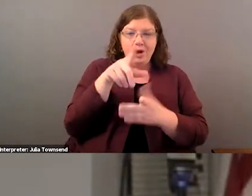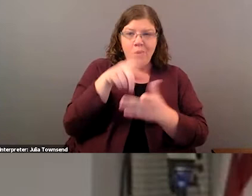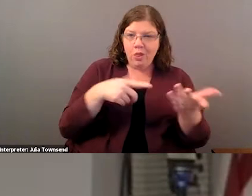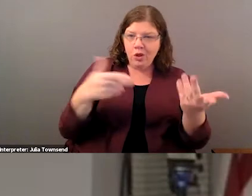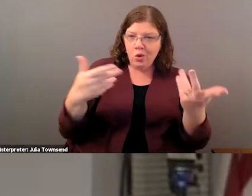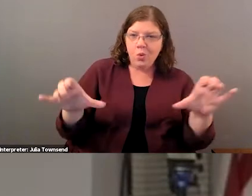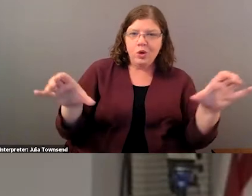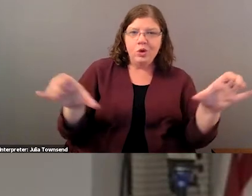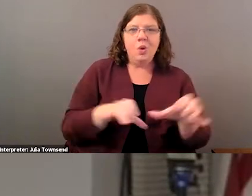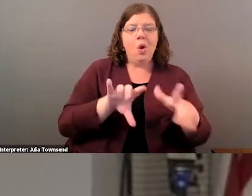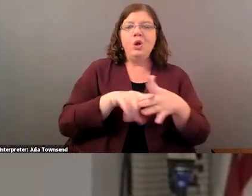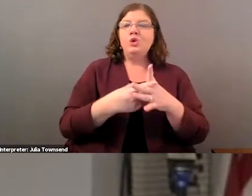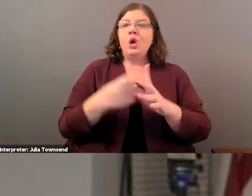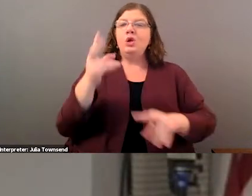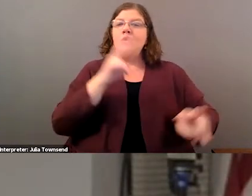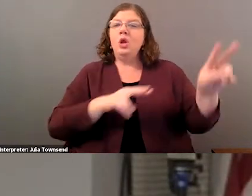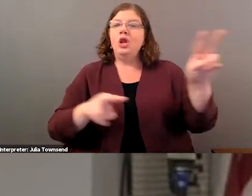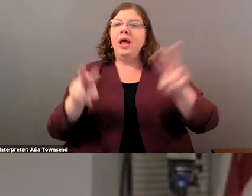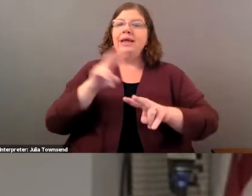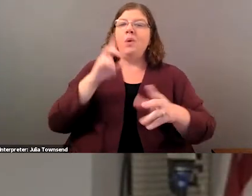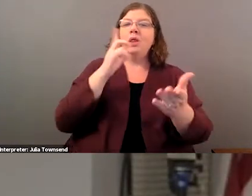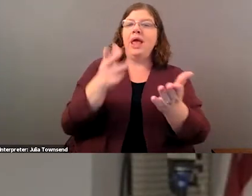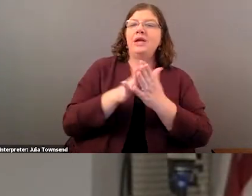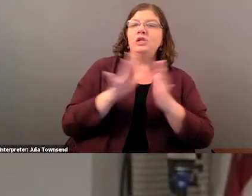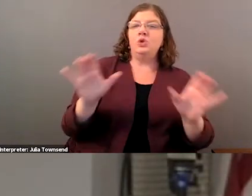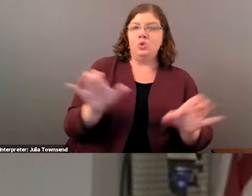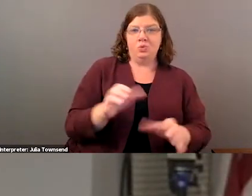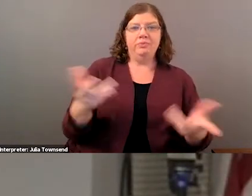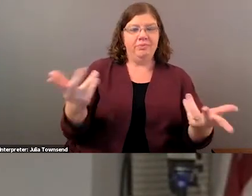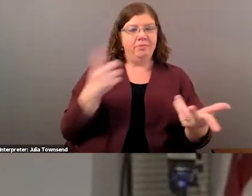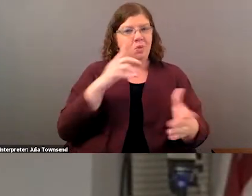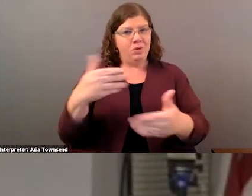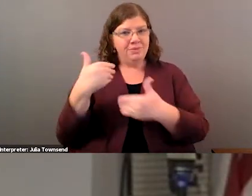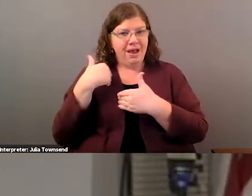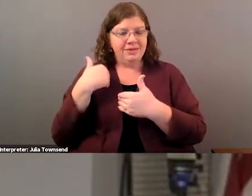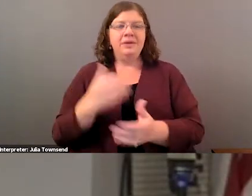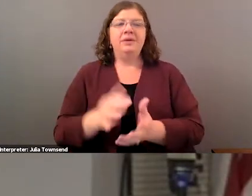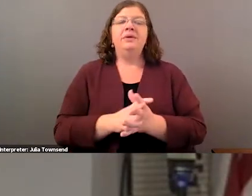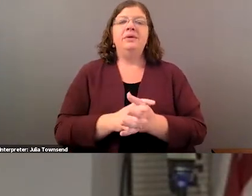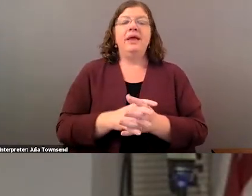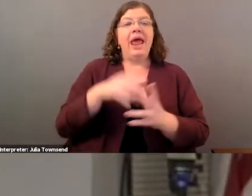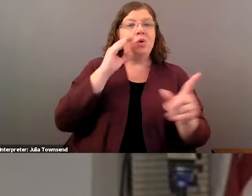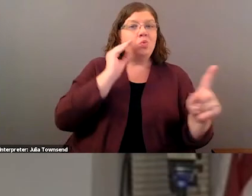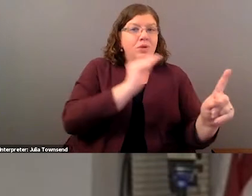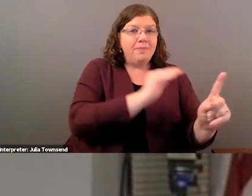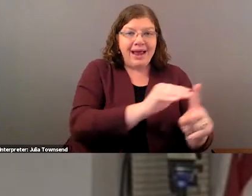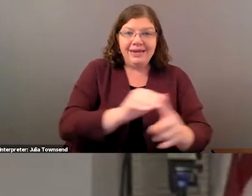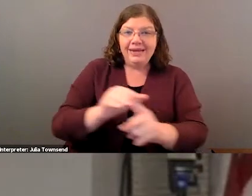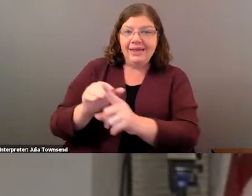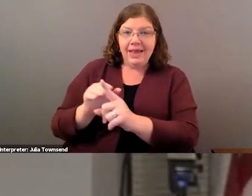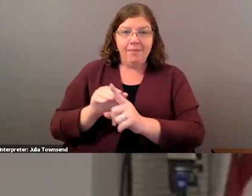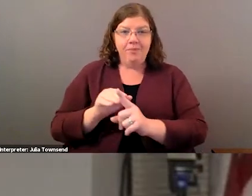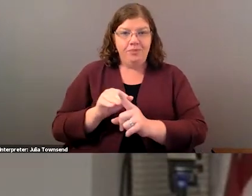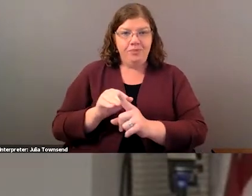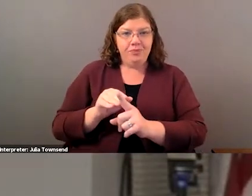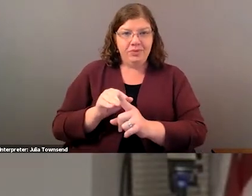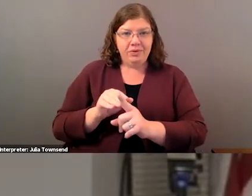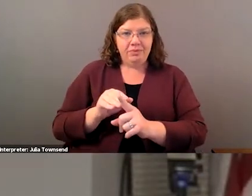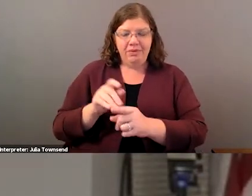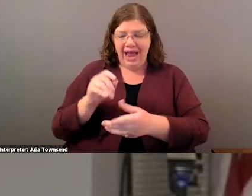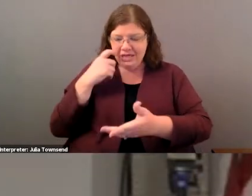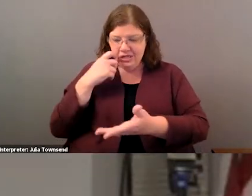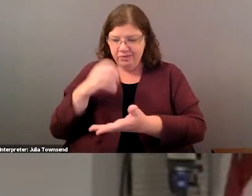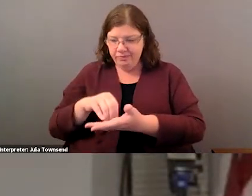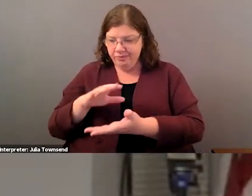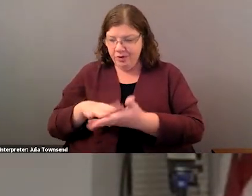already starting to look at, we're asking them to do and to be responsible. And reminding them, I was just writing a quote down from Margaret